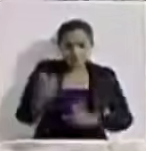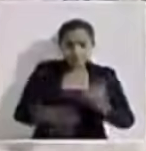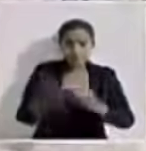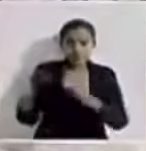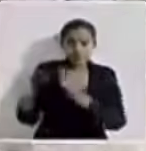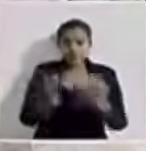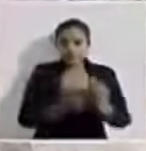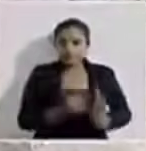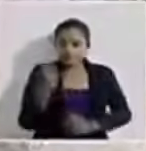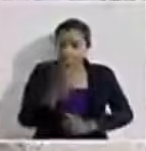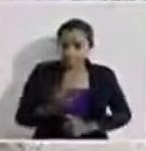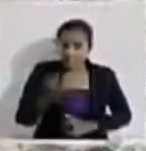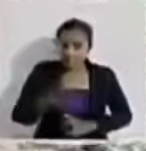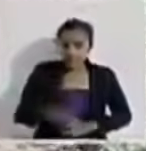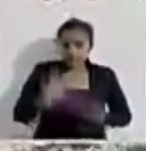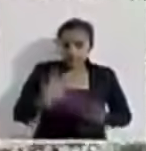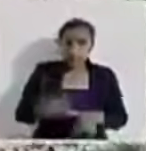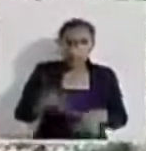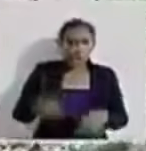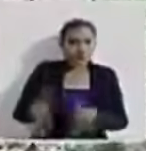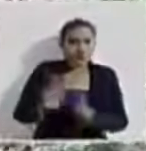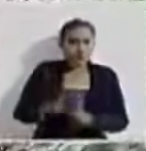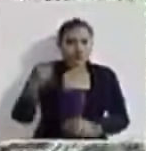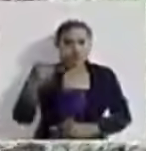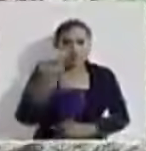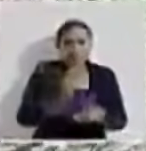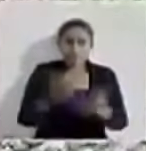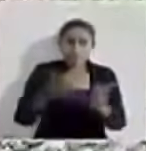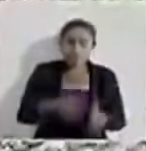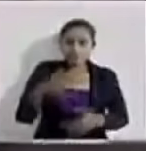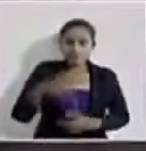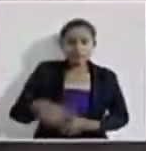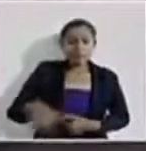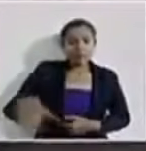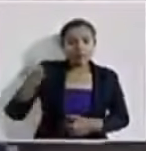for 4 kilometers to reach the Dehiovita town.